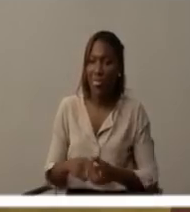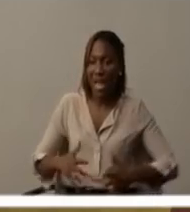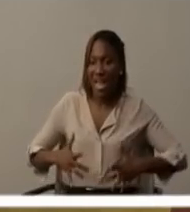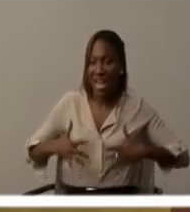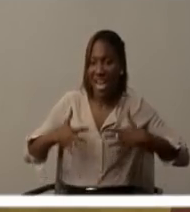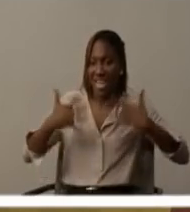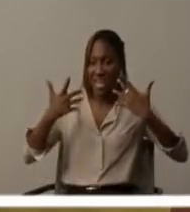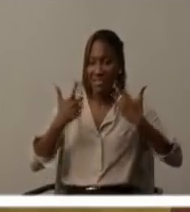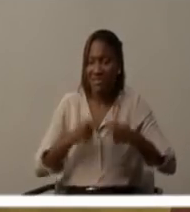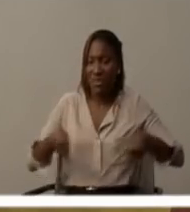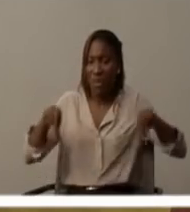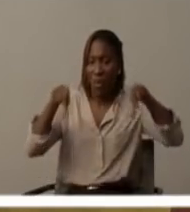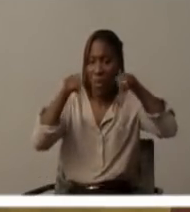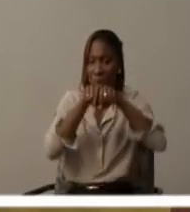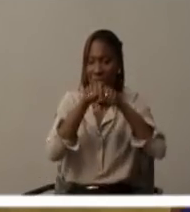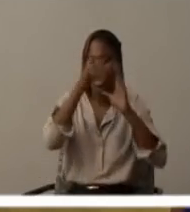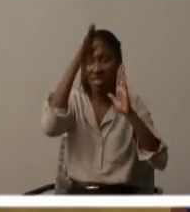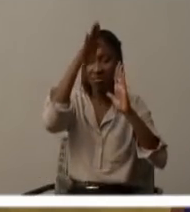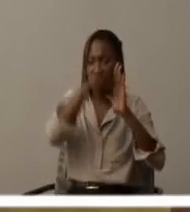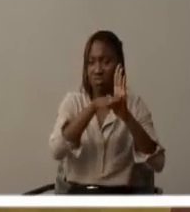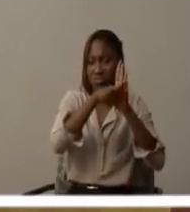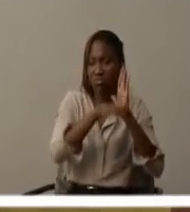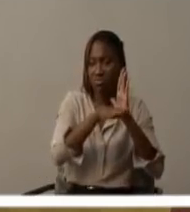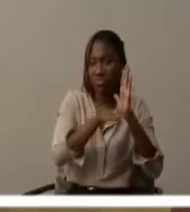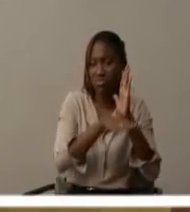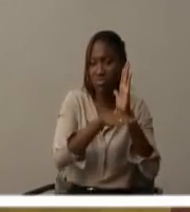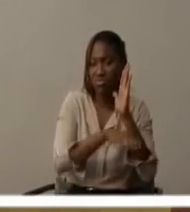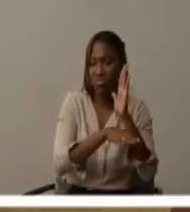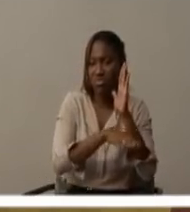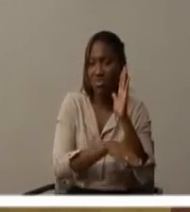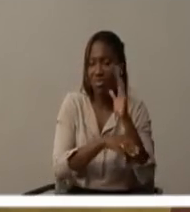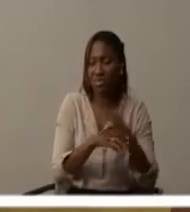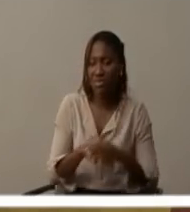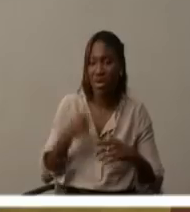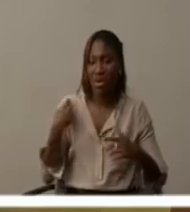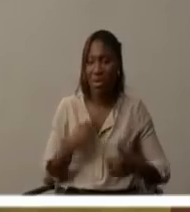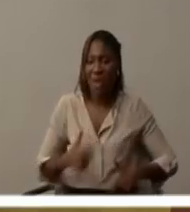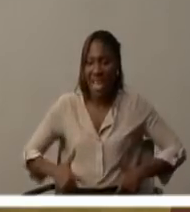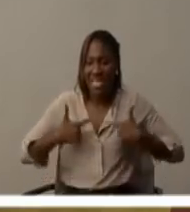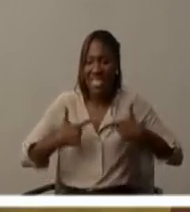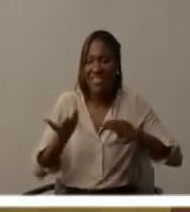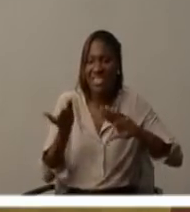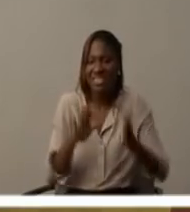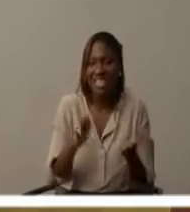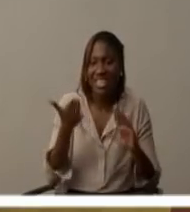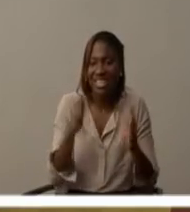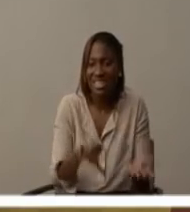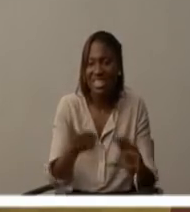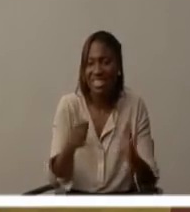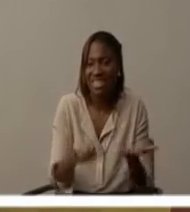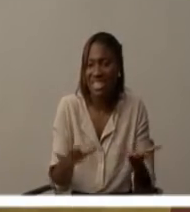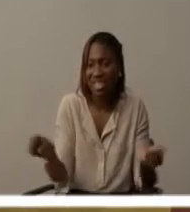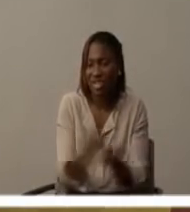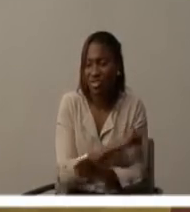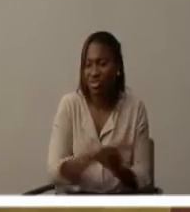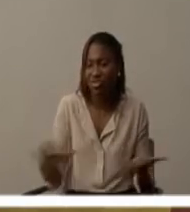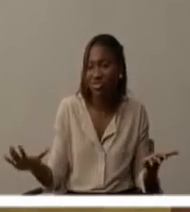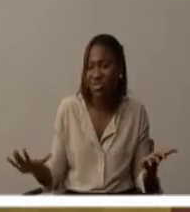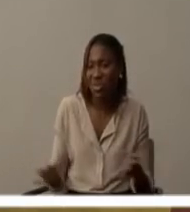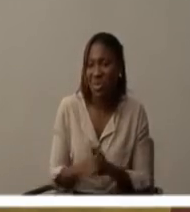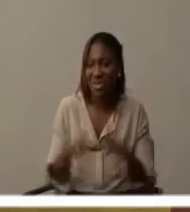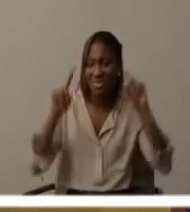diminishing significantly over the last 30 years. There's a death that we have been living in this country that is more destructive and more